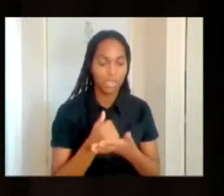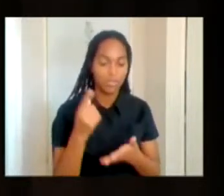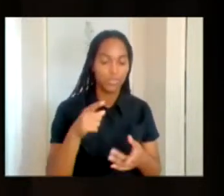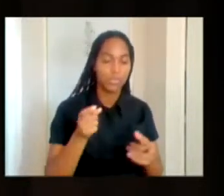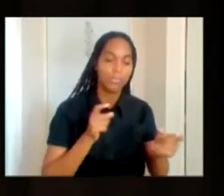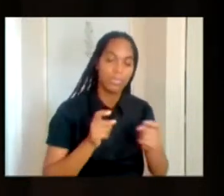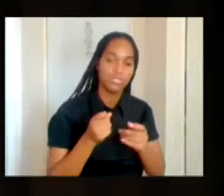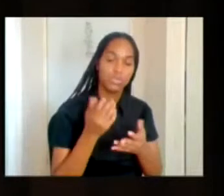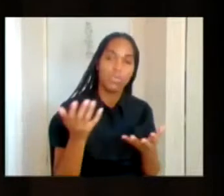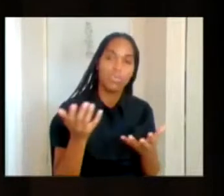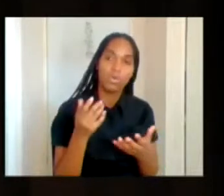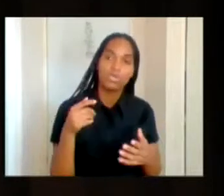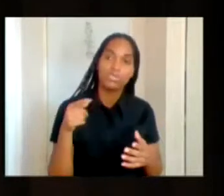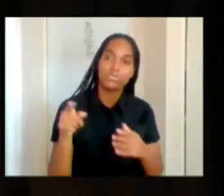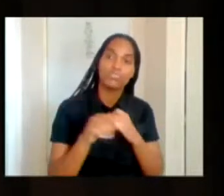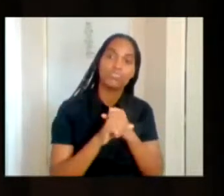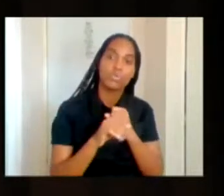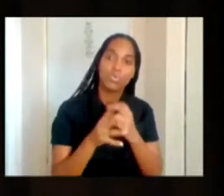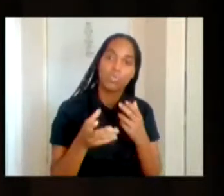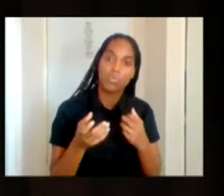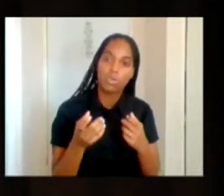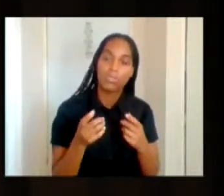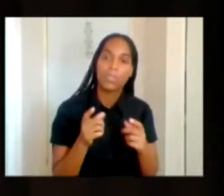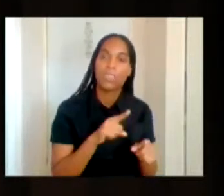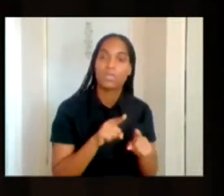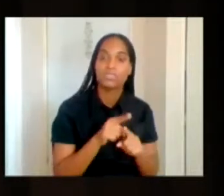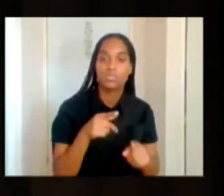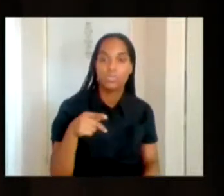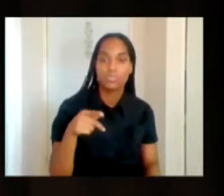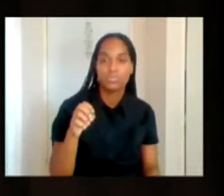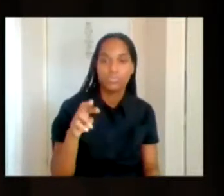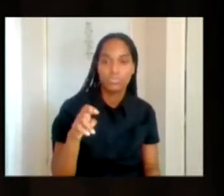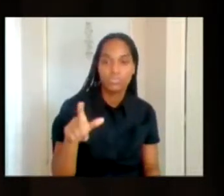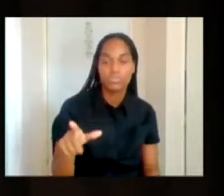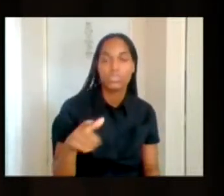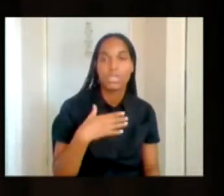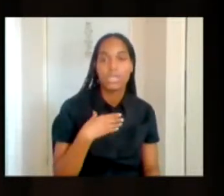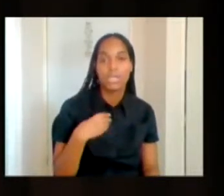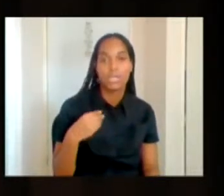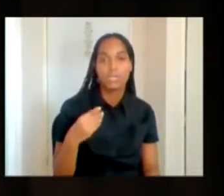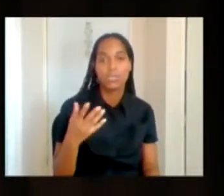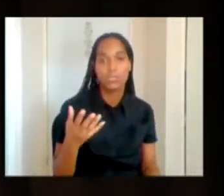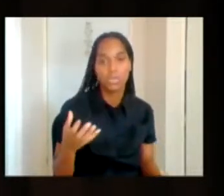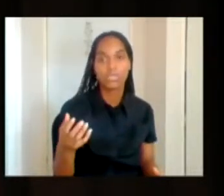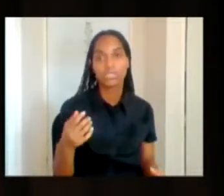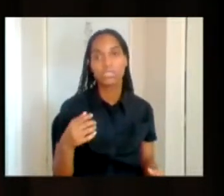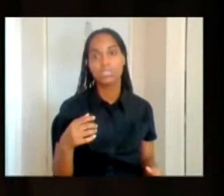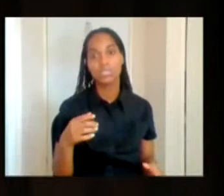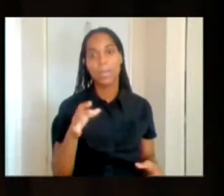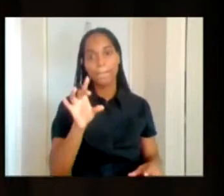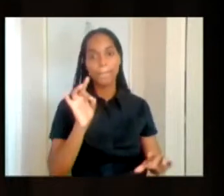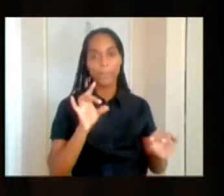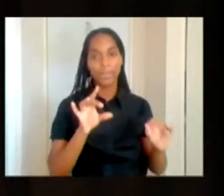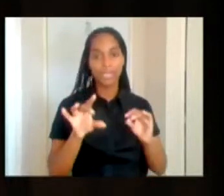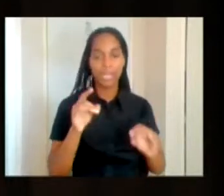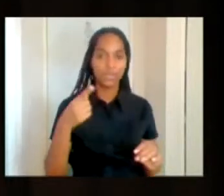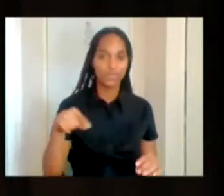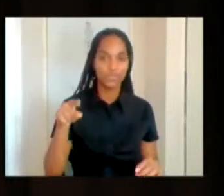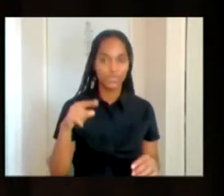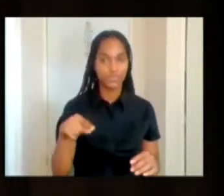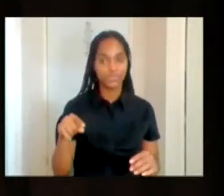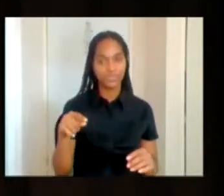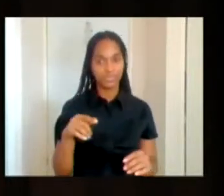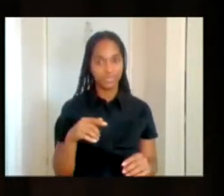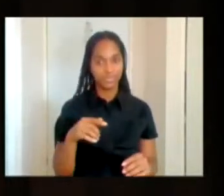the broadcasters want. And what the Pearl role, and particularly with Run 3, is to pick out those feature sets, and then